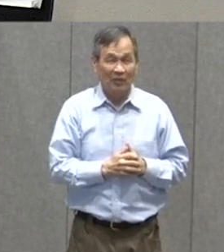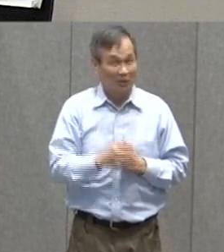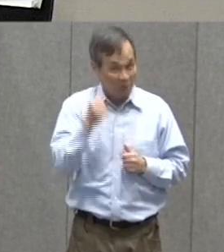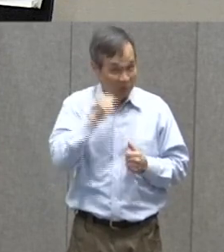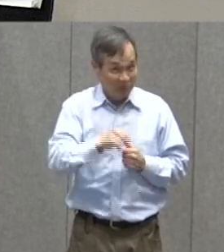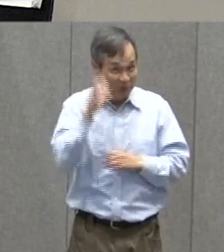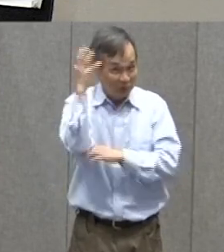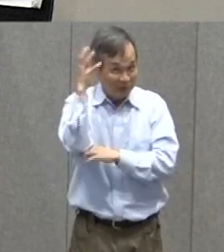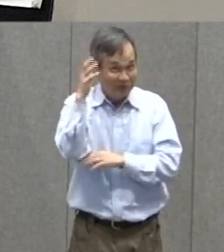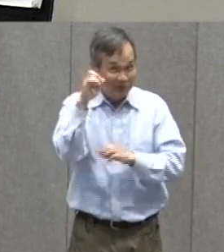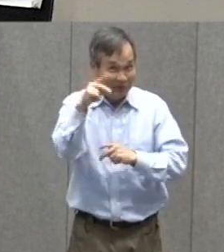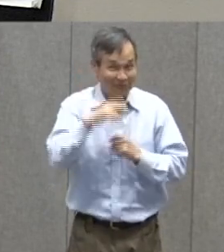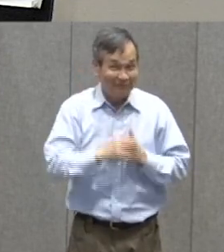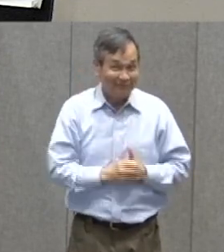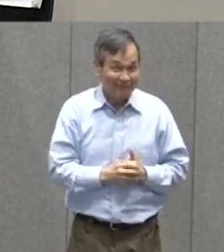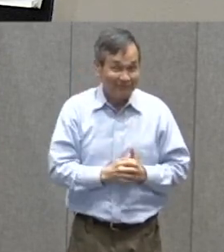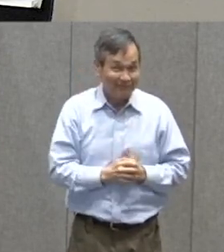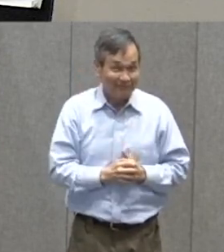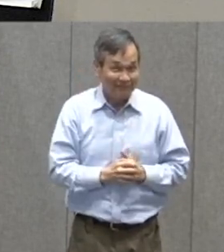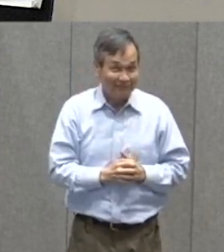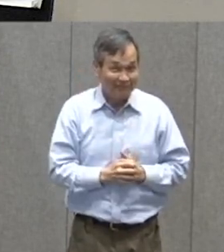as well.